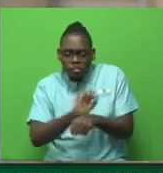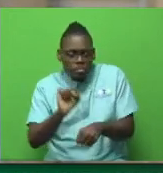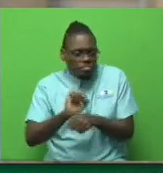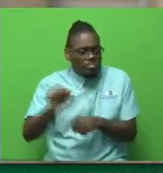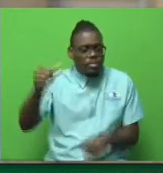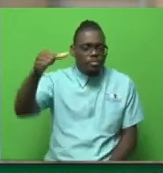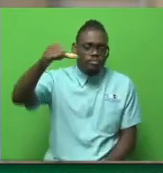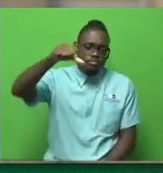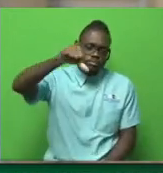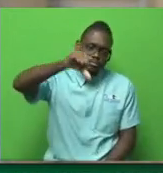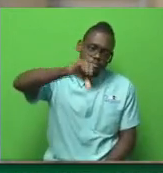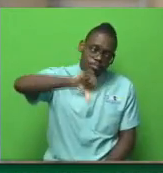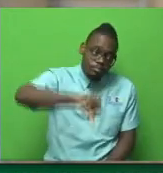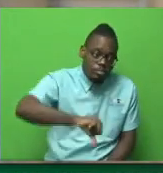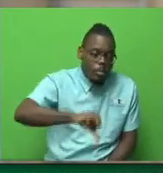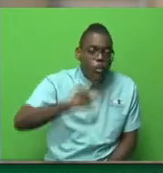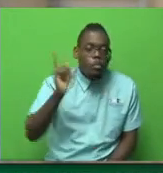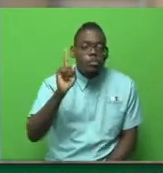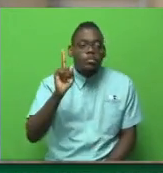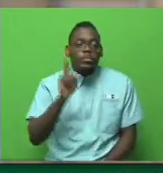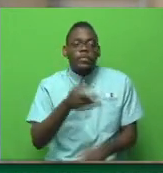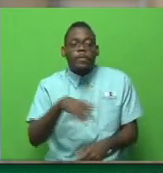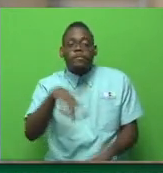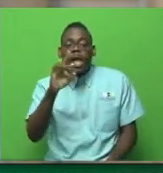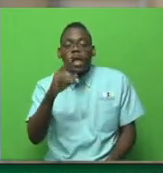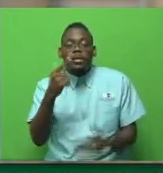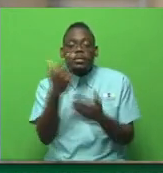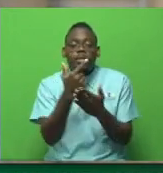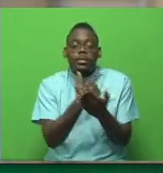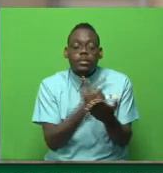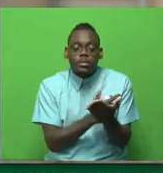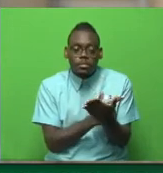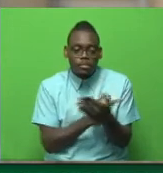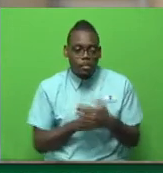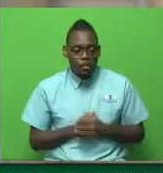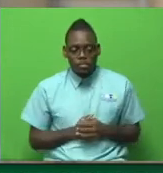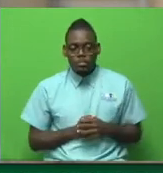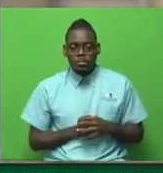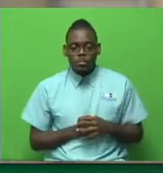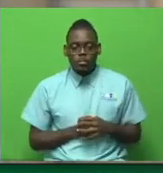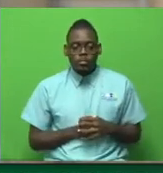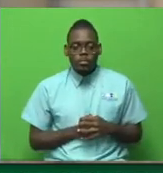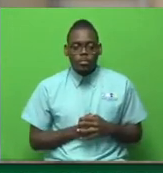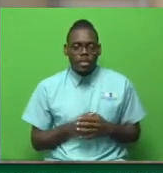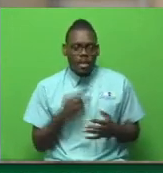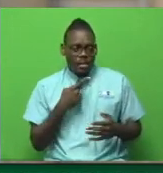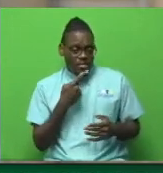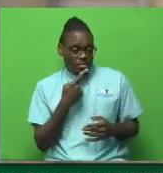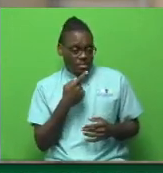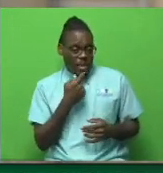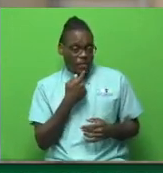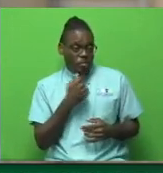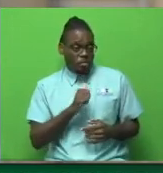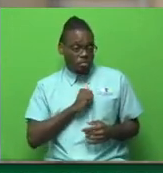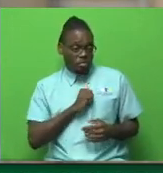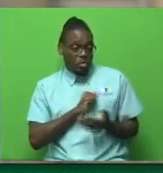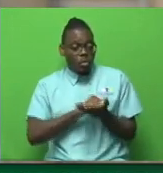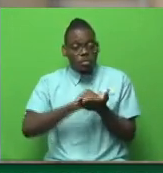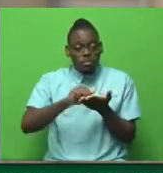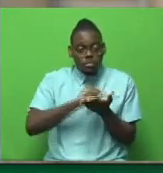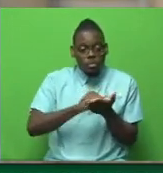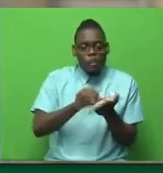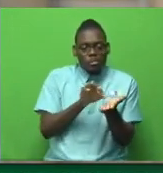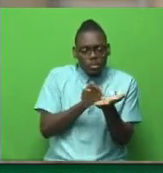the gentleman stated that it was calculated by himself using IMF figures only one problem we have